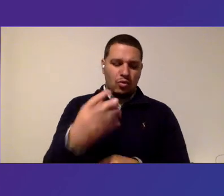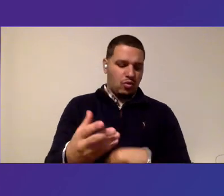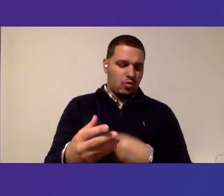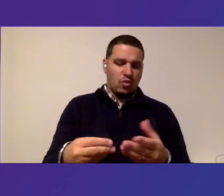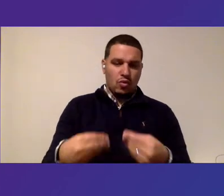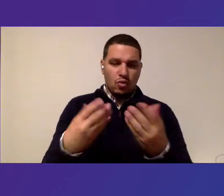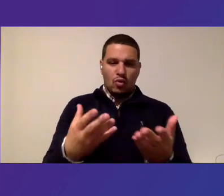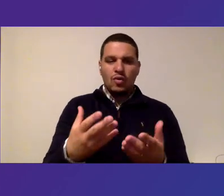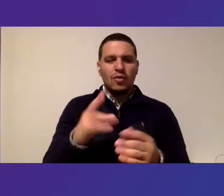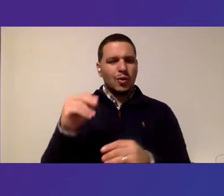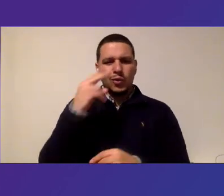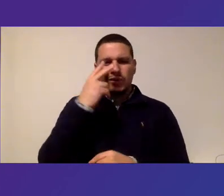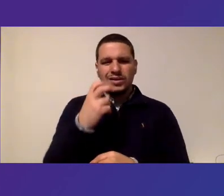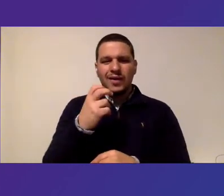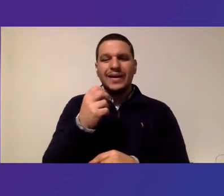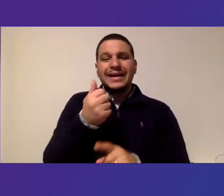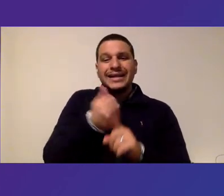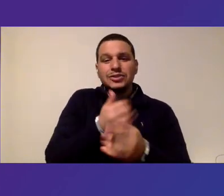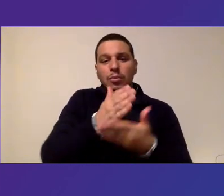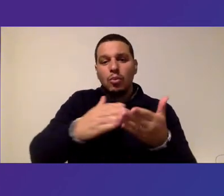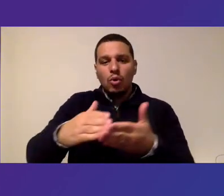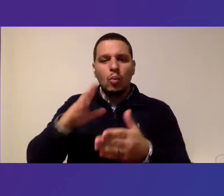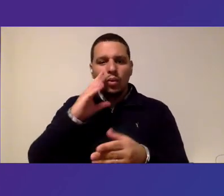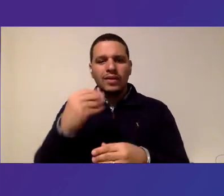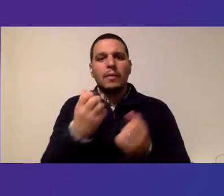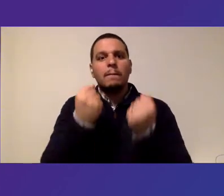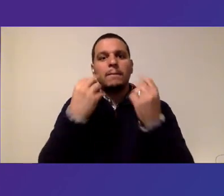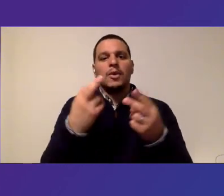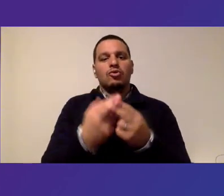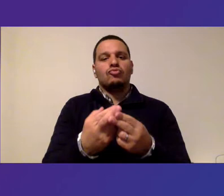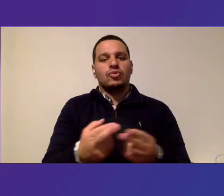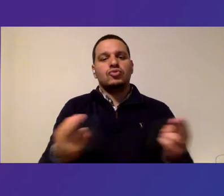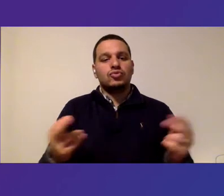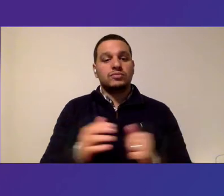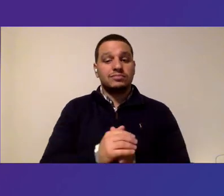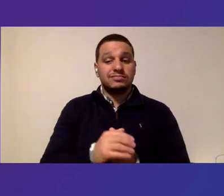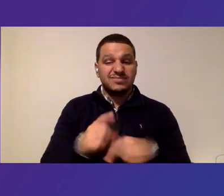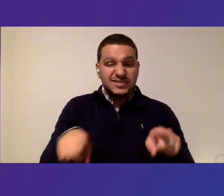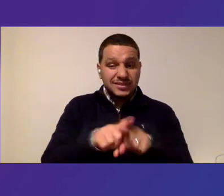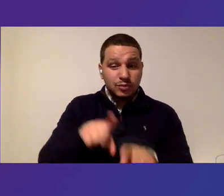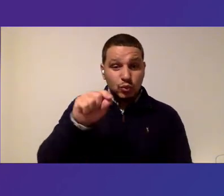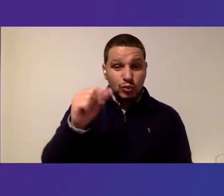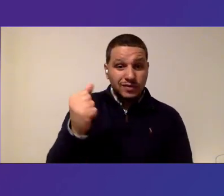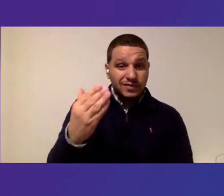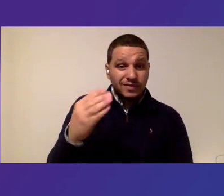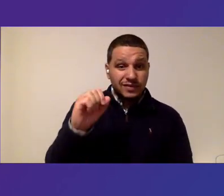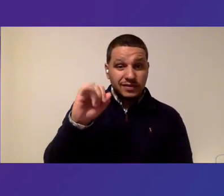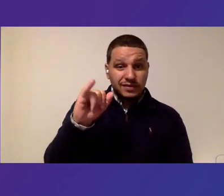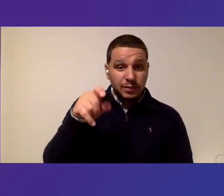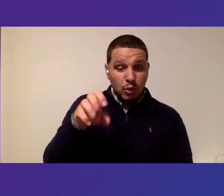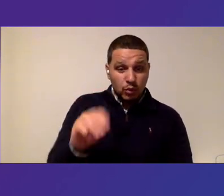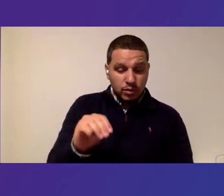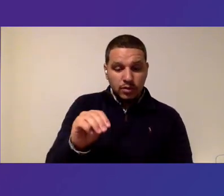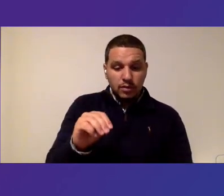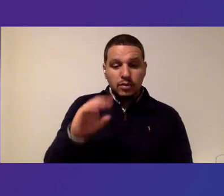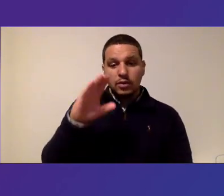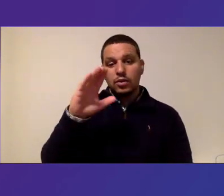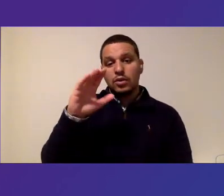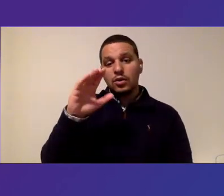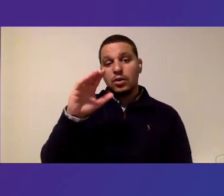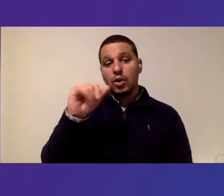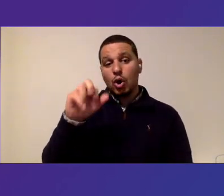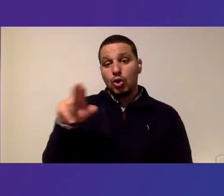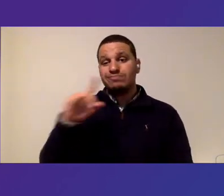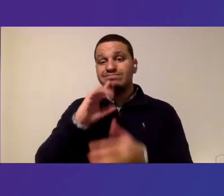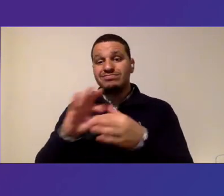no doubt, in each session. In that same 2015 symposium, Carlton Turner offered that not all artists have